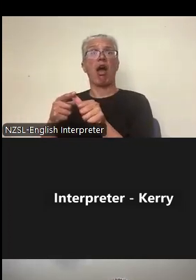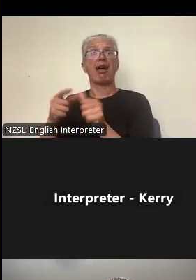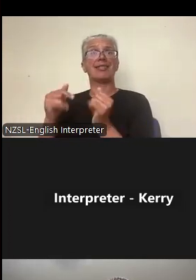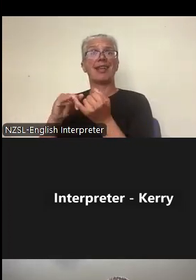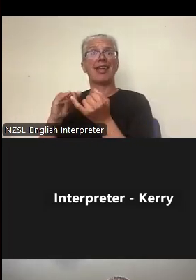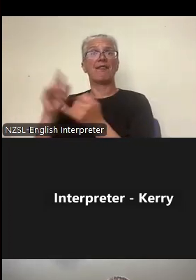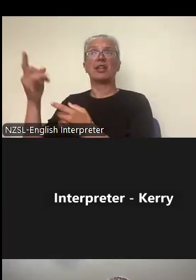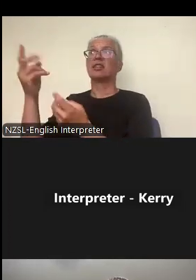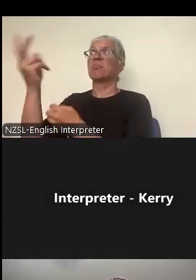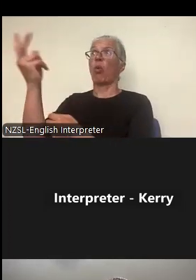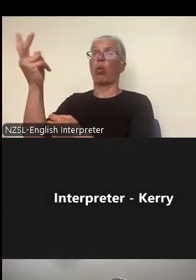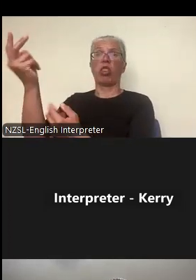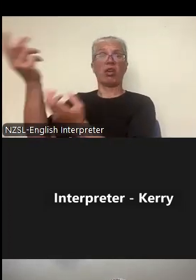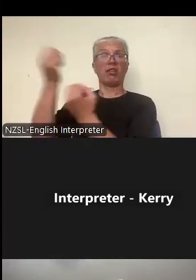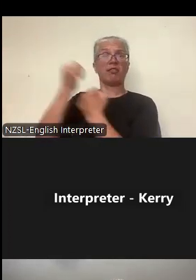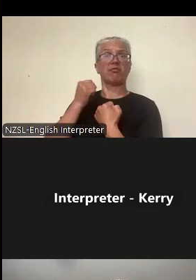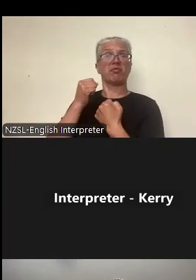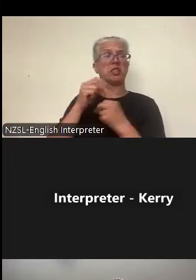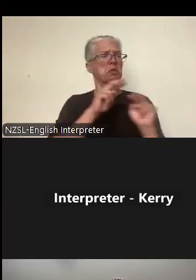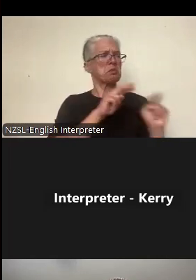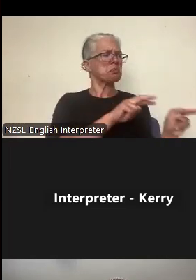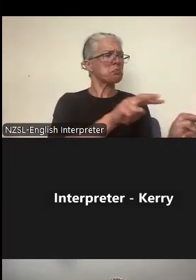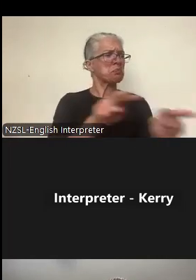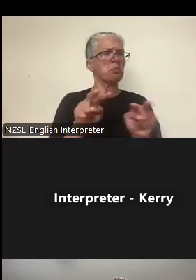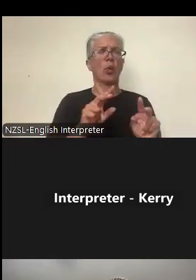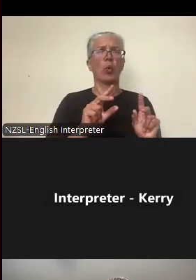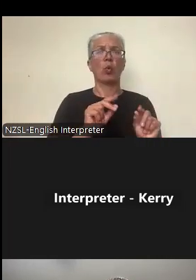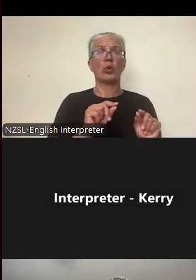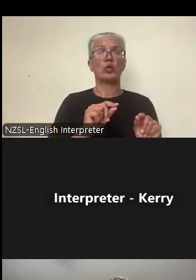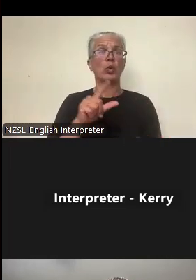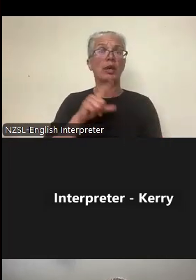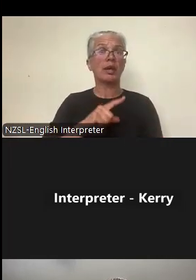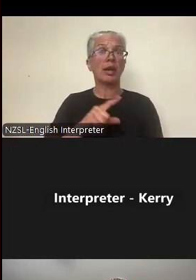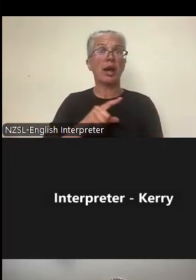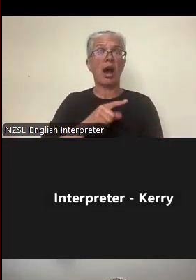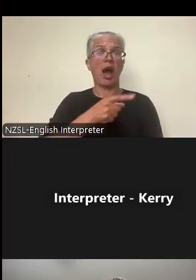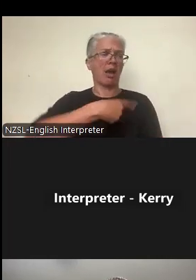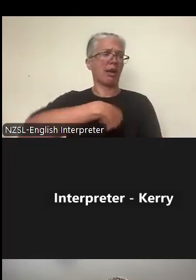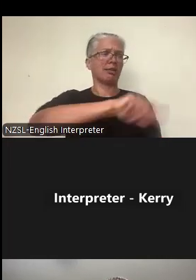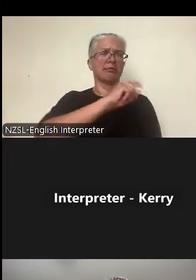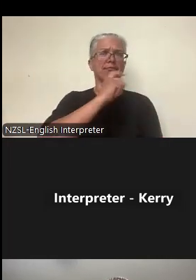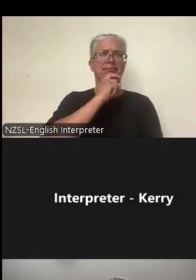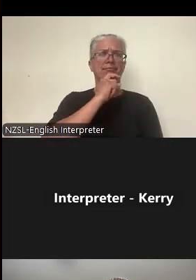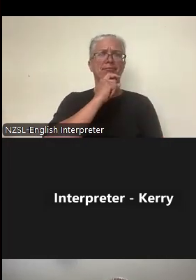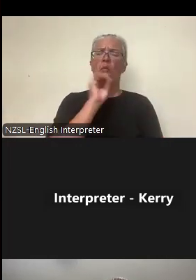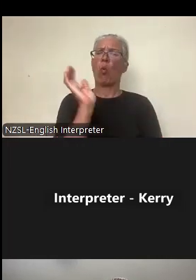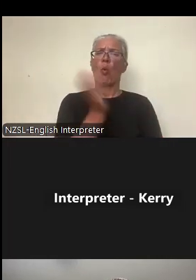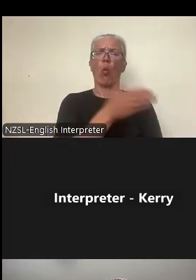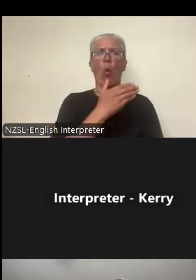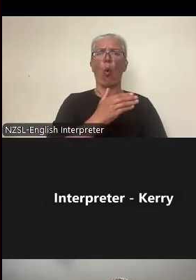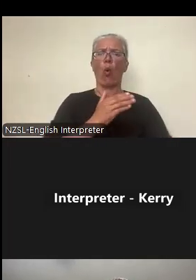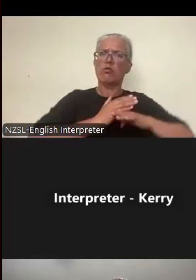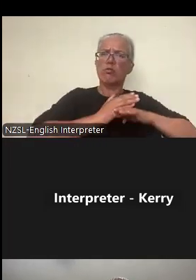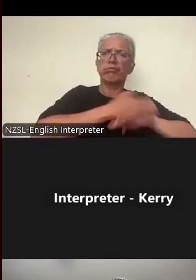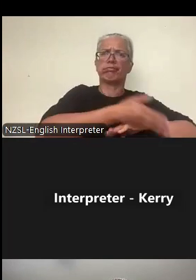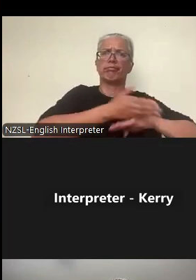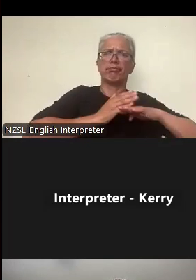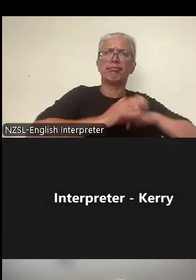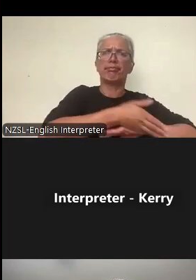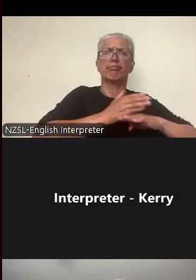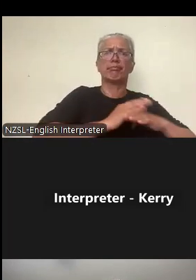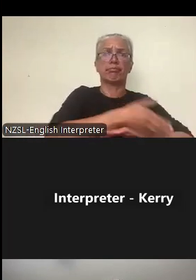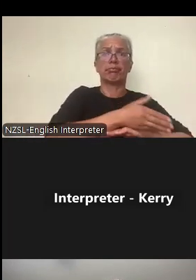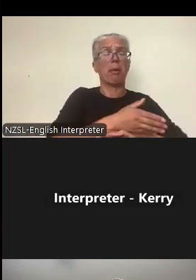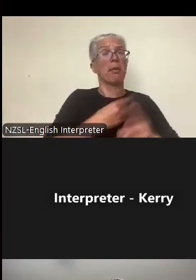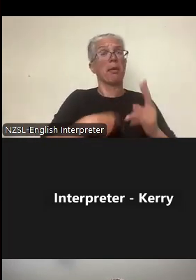view what we're doing. And that has only happened because of the hard work of our teaching staff and the roller